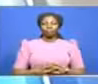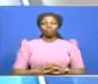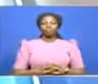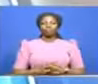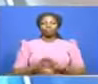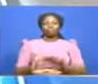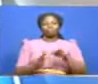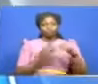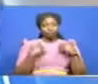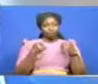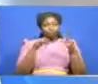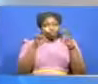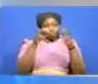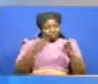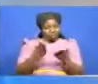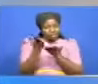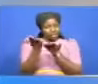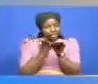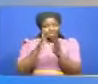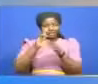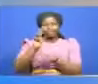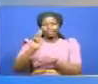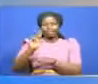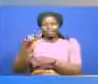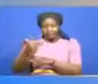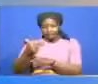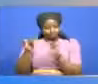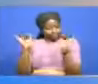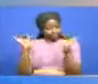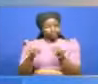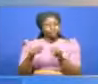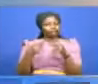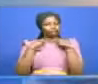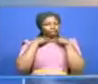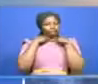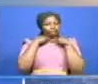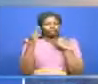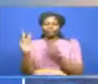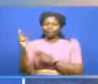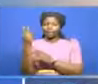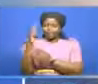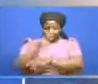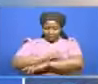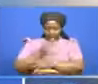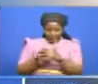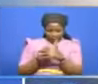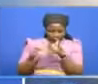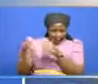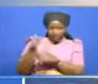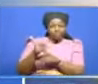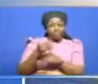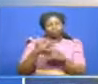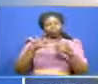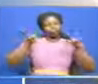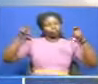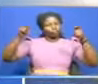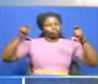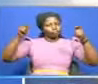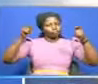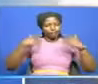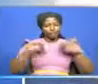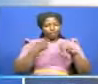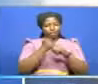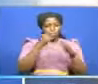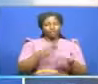Health matters now. Services at the Kenyatta National Hospital remained paralyzed for the second day following the ongoing strike by health workers. The